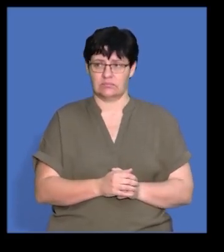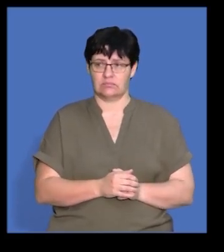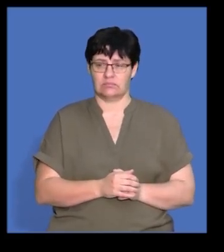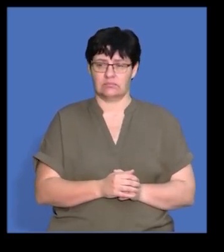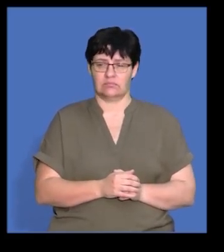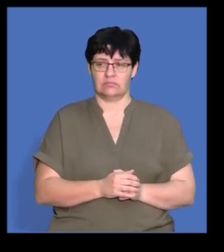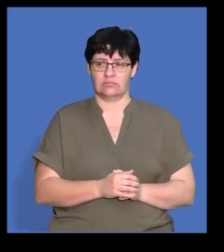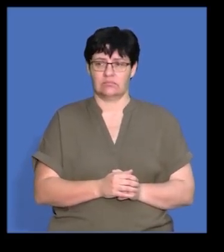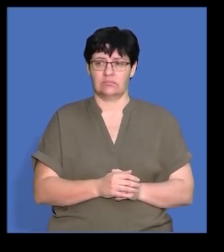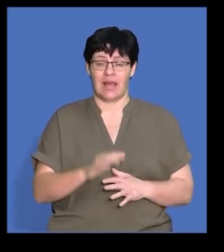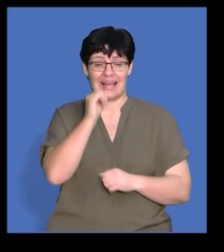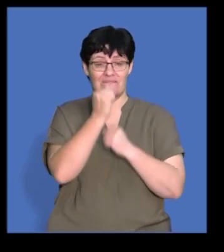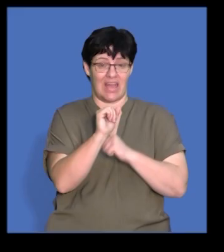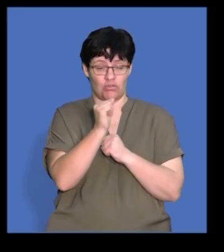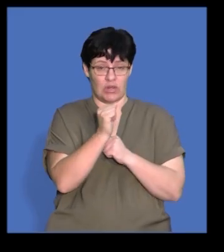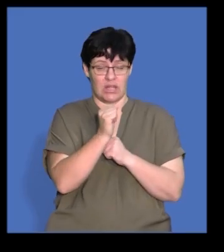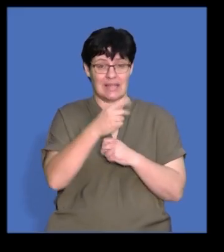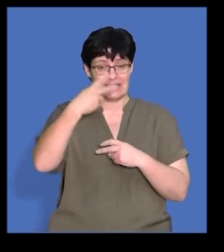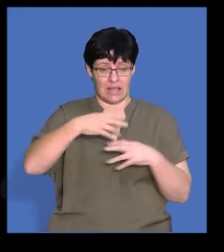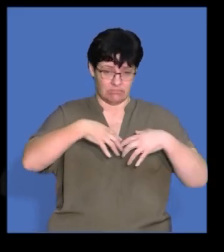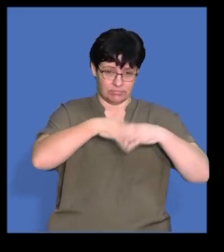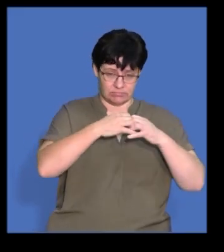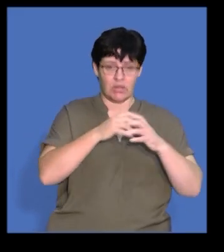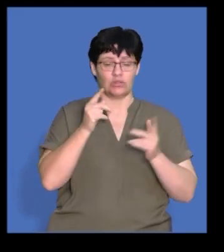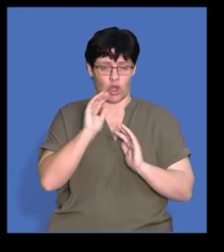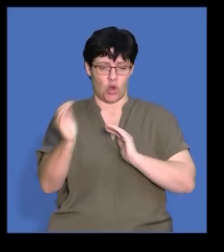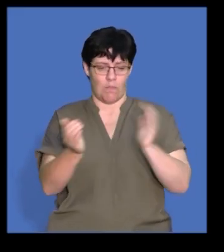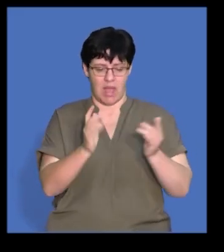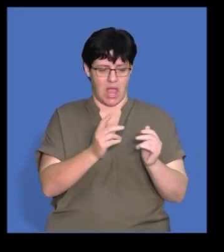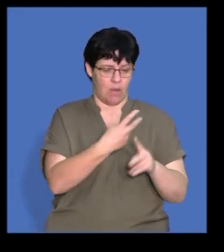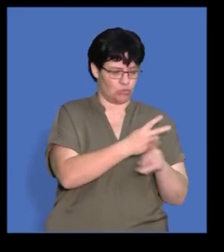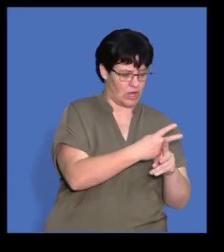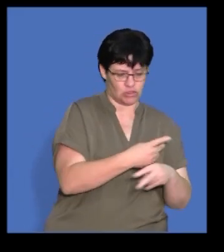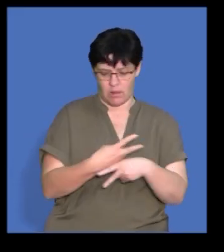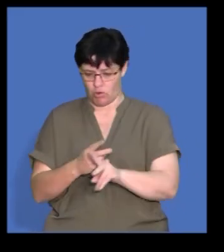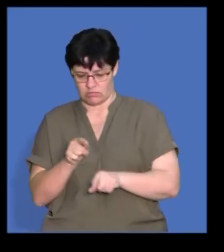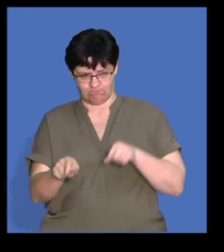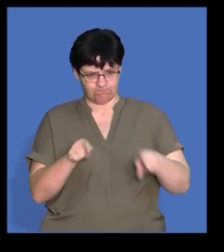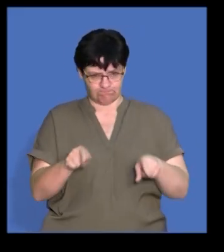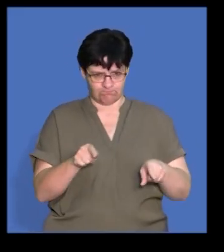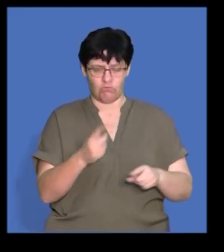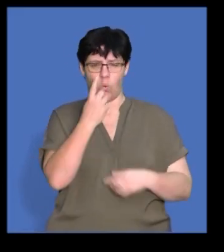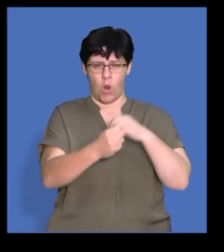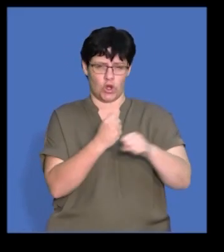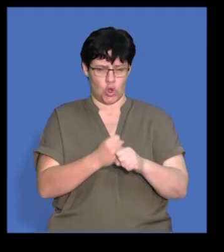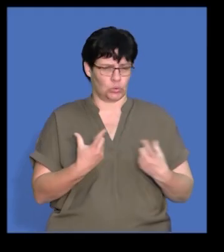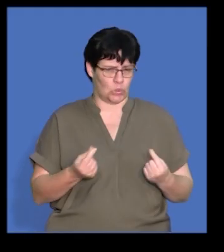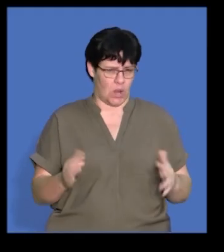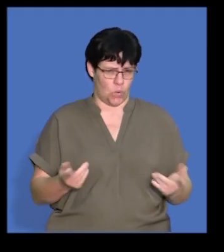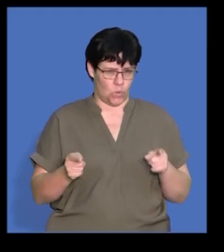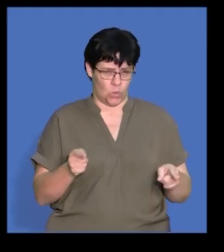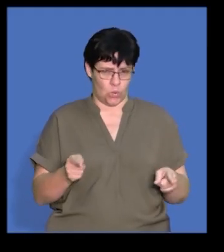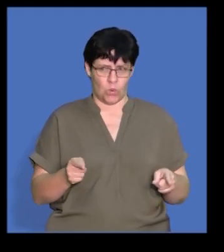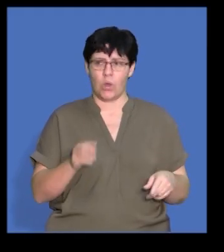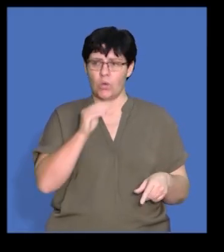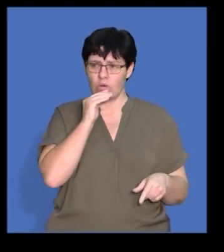After a second factory was set up and running, she compared the production of the 2 factories in 1 year. She used a box